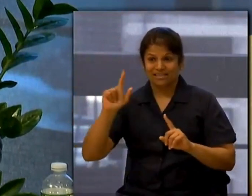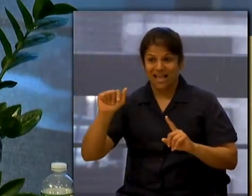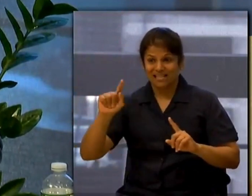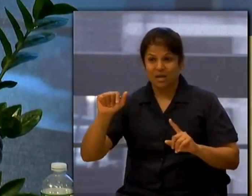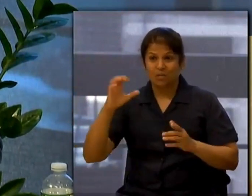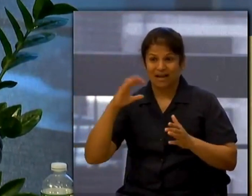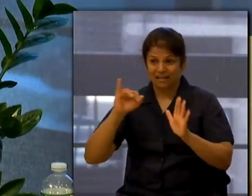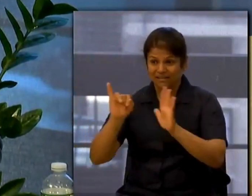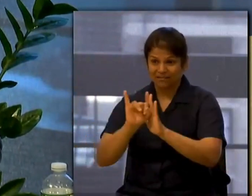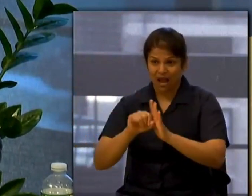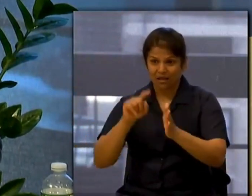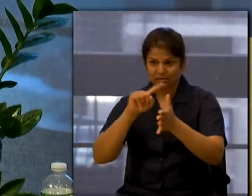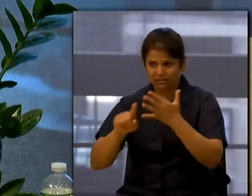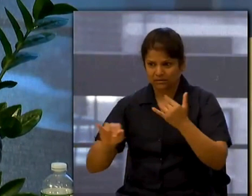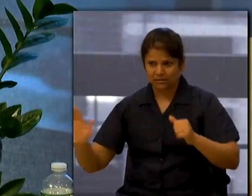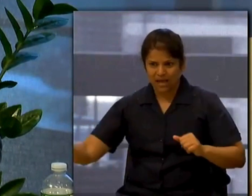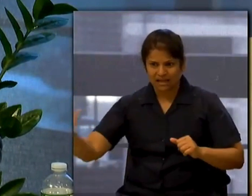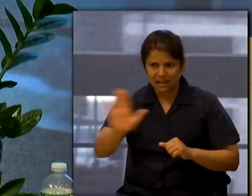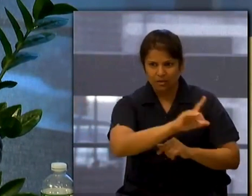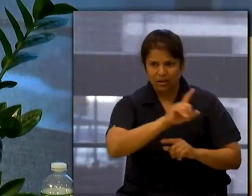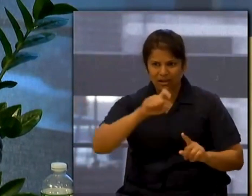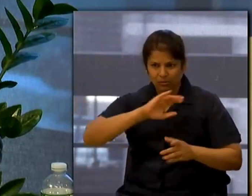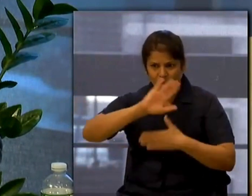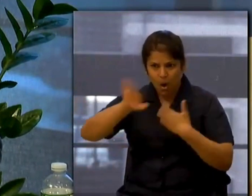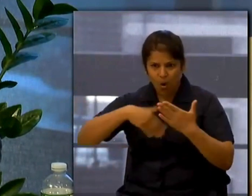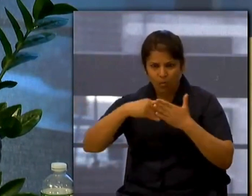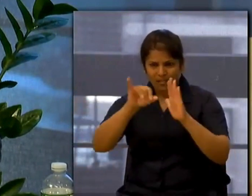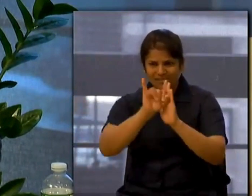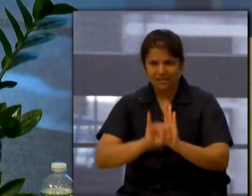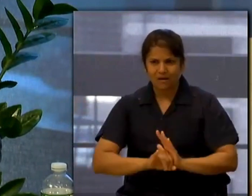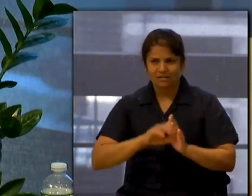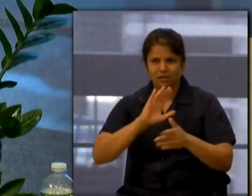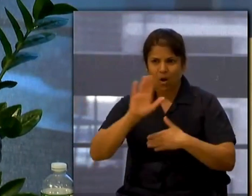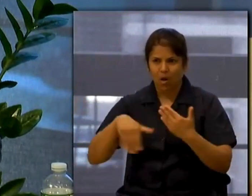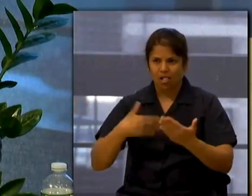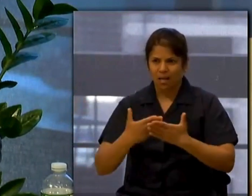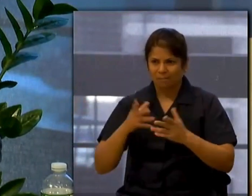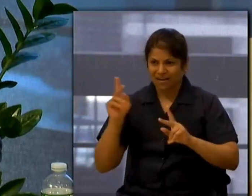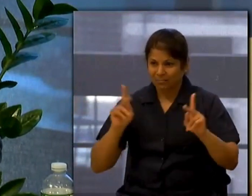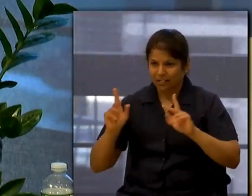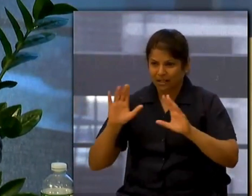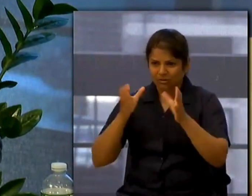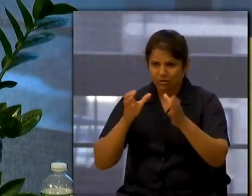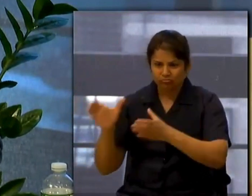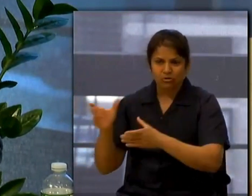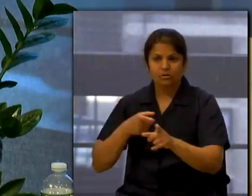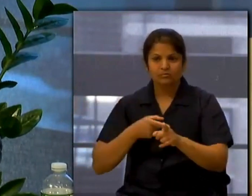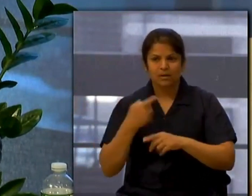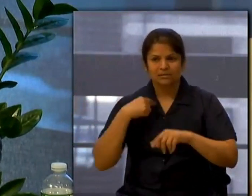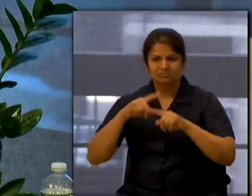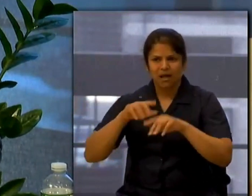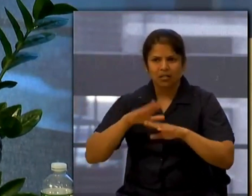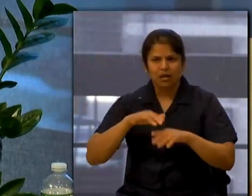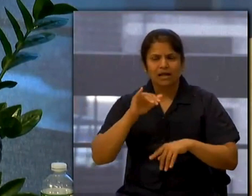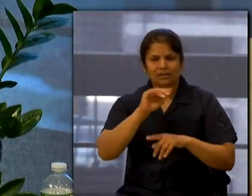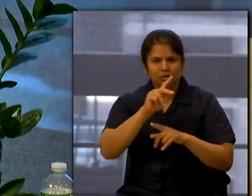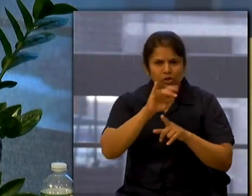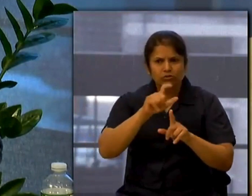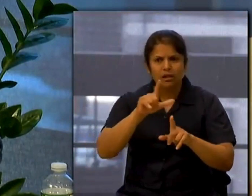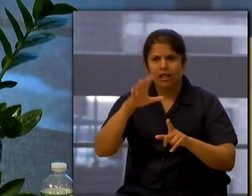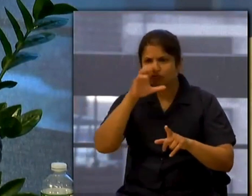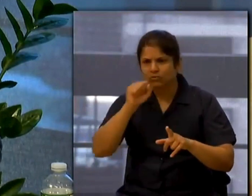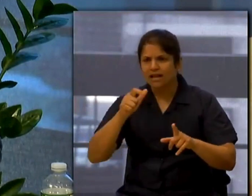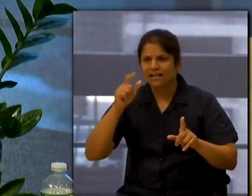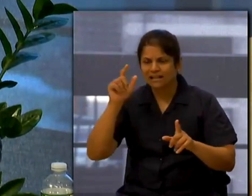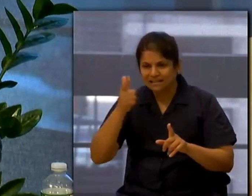by identity, by subpopulation, by sexual orientation and gender identity, that we are